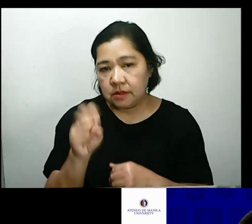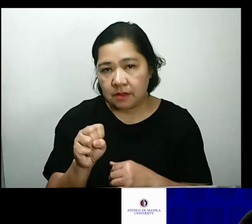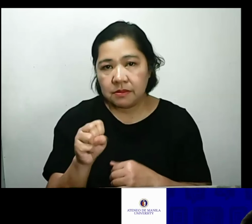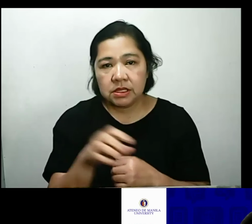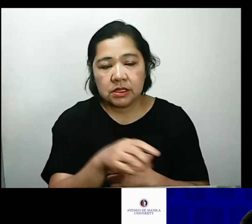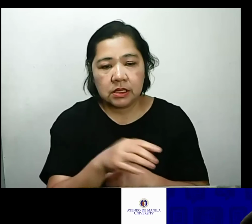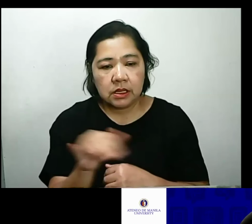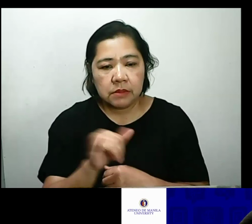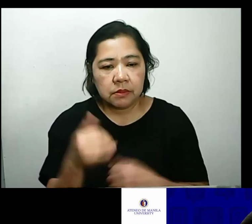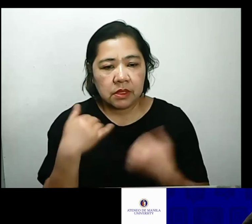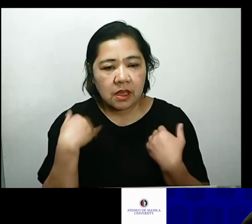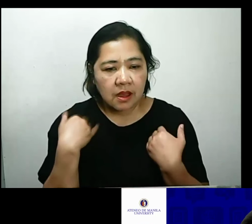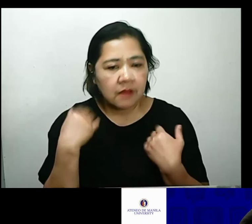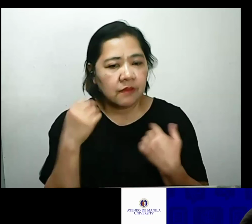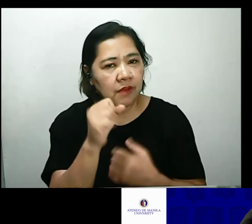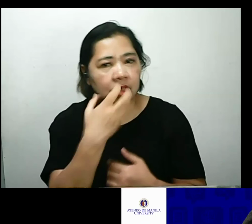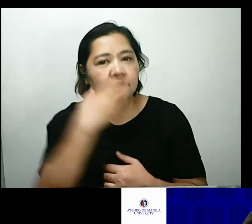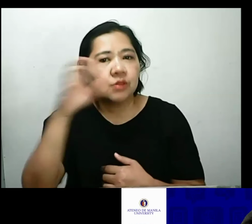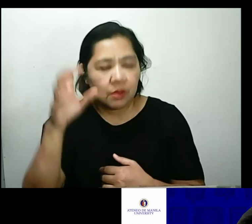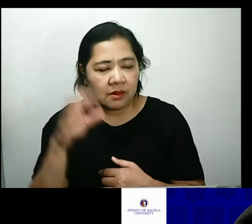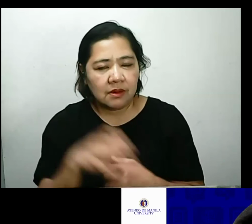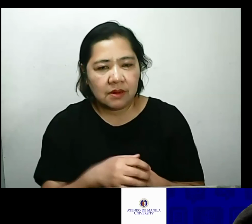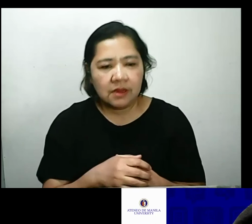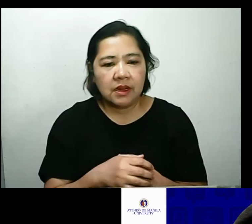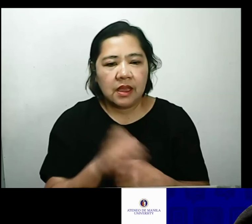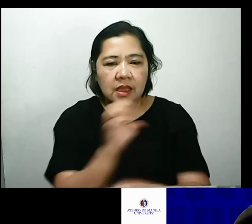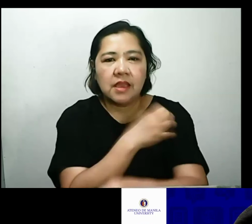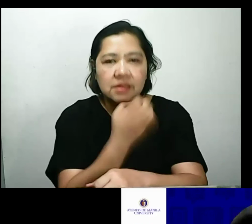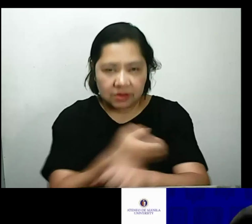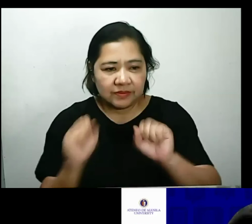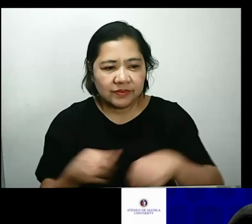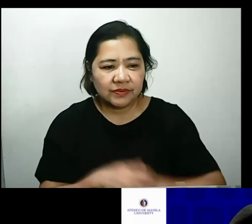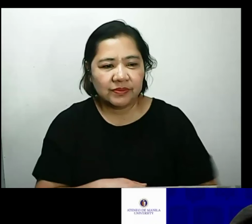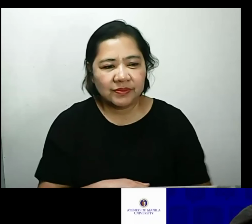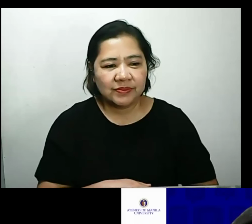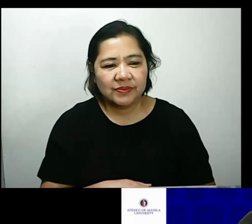solar farm. So another complex energy question. Yes.